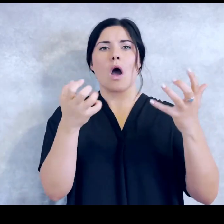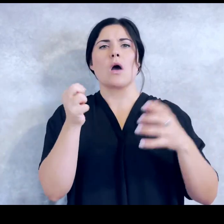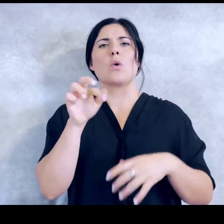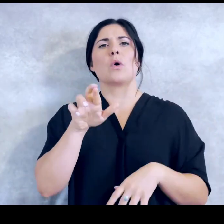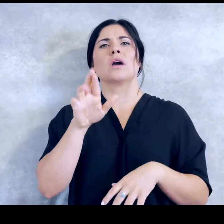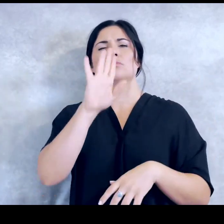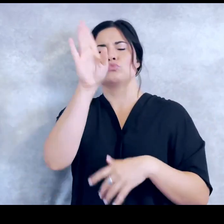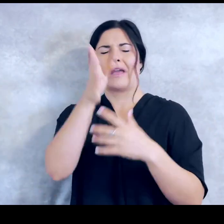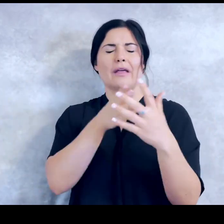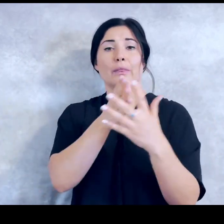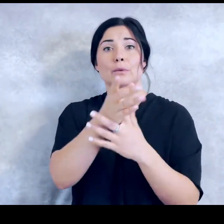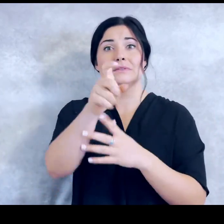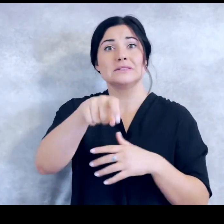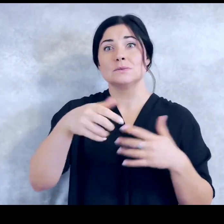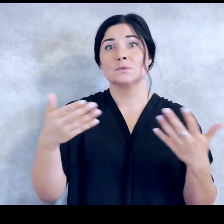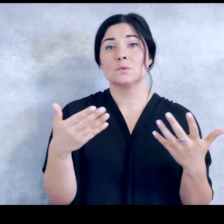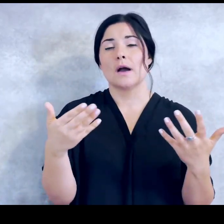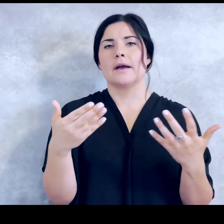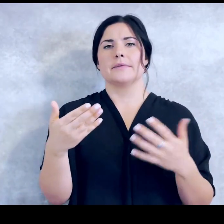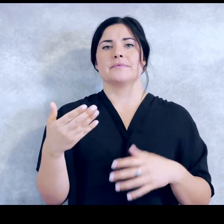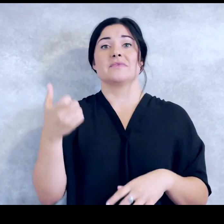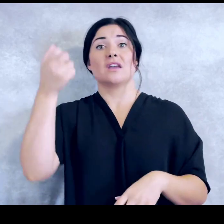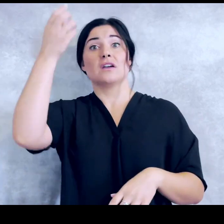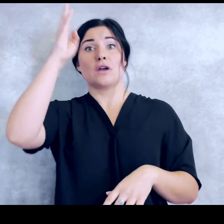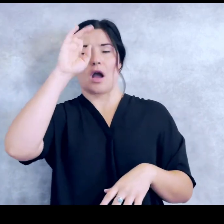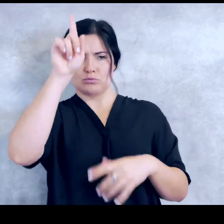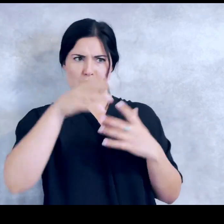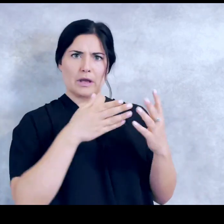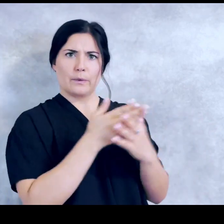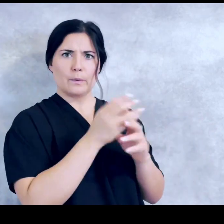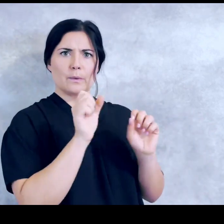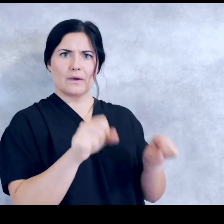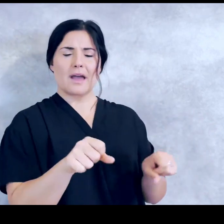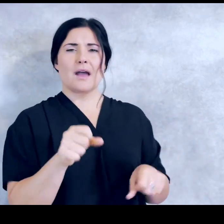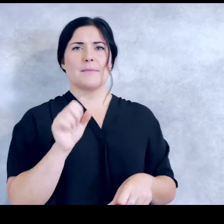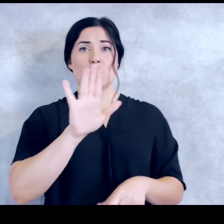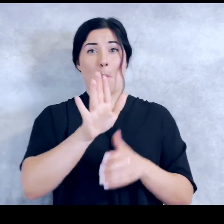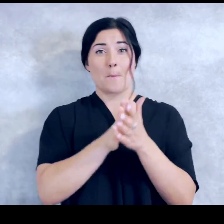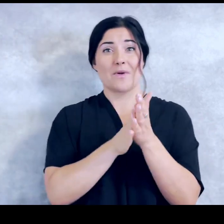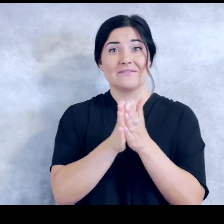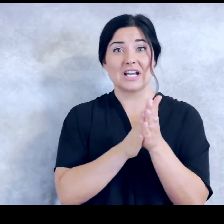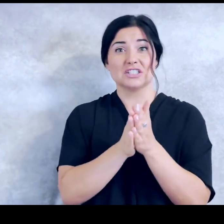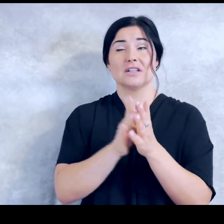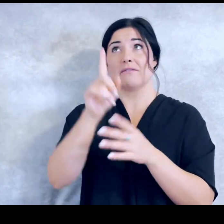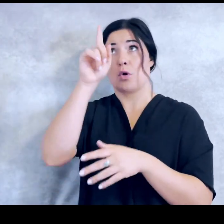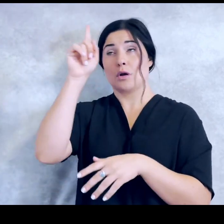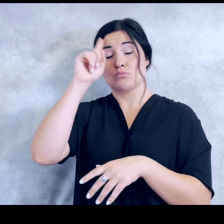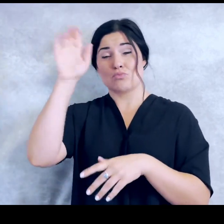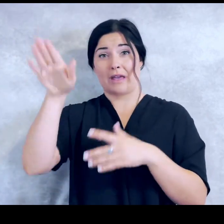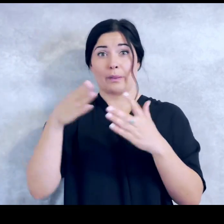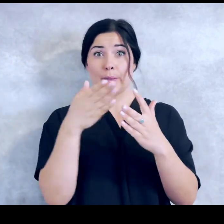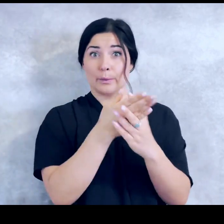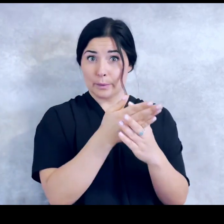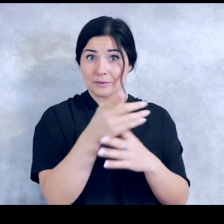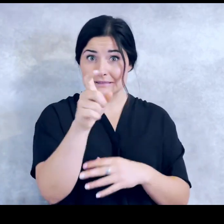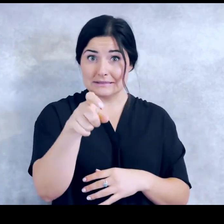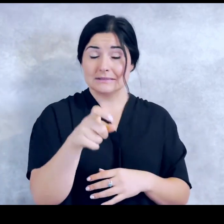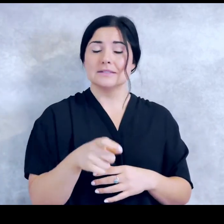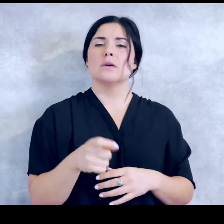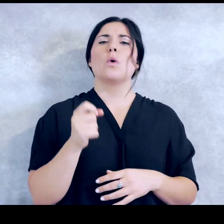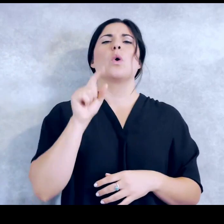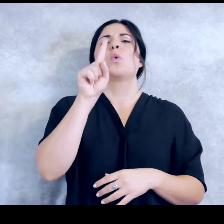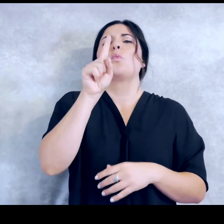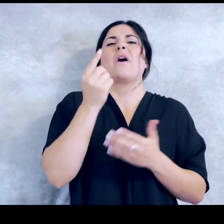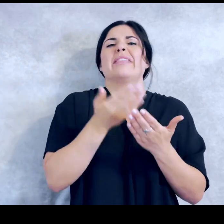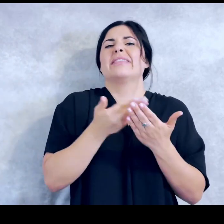life right now that if God didn't come through, it wouldn't come to pass? And let that be your motivation. What's